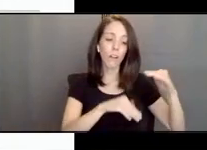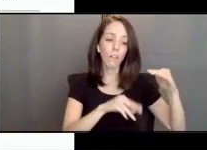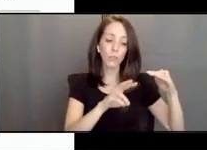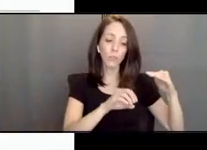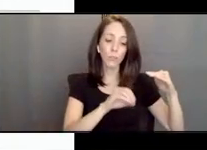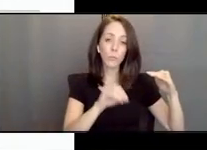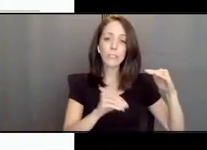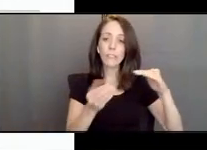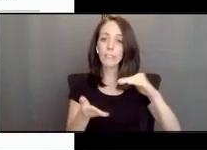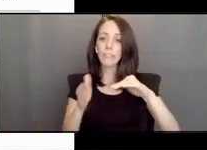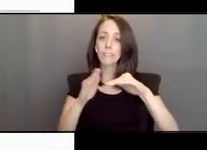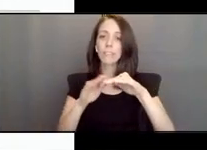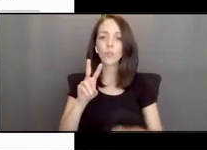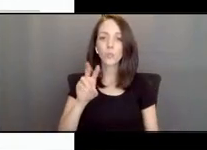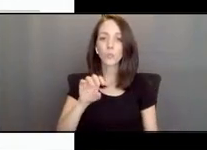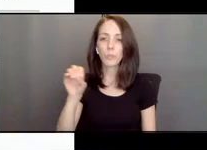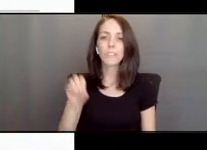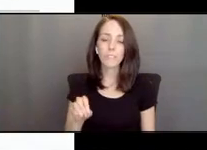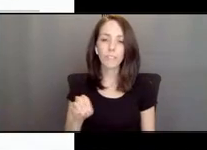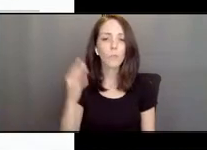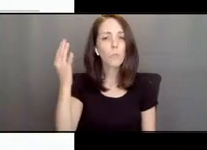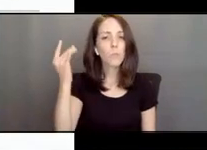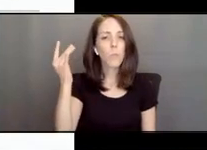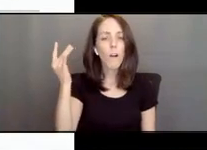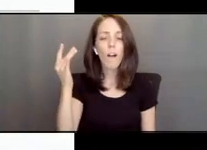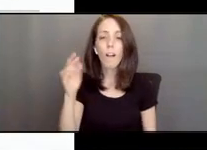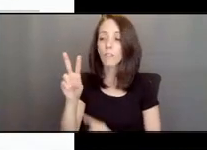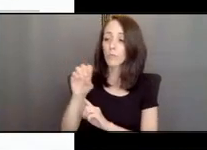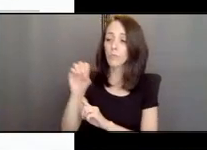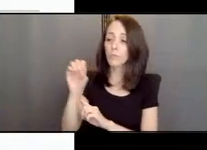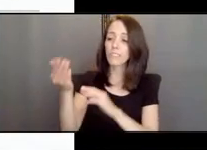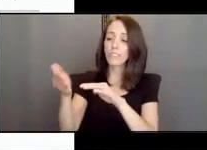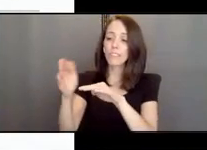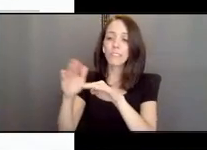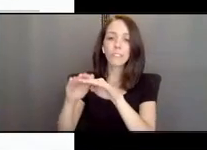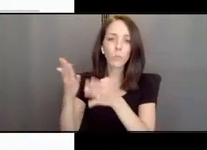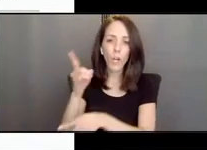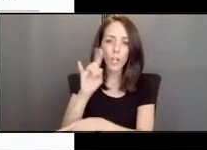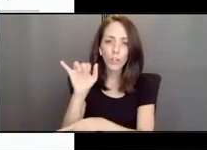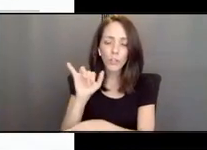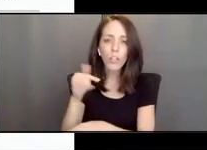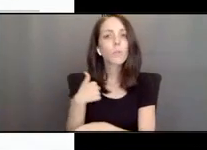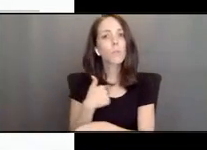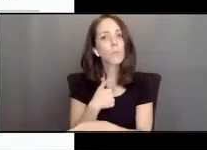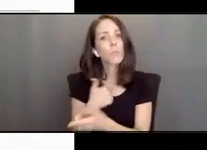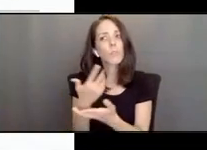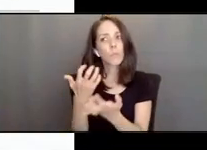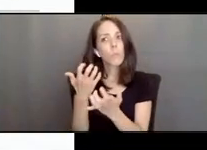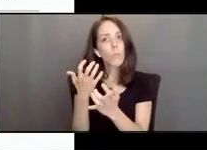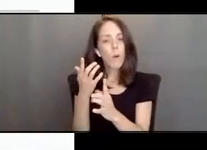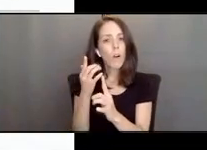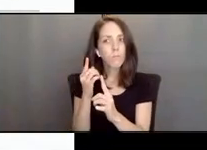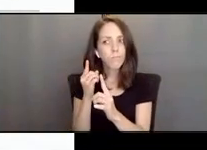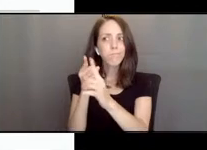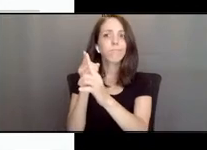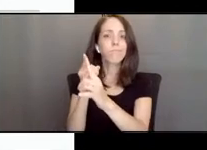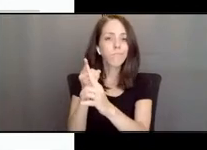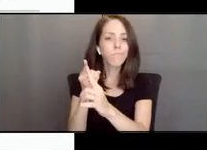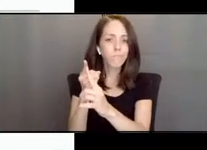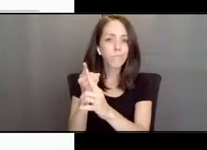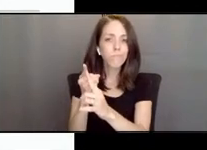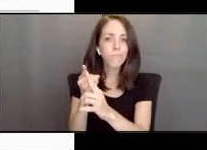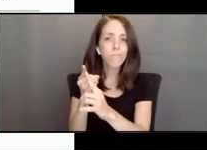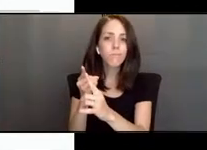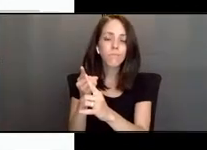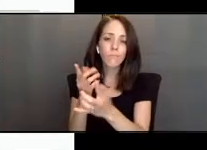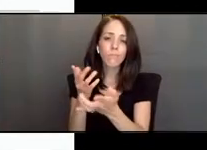top, because as we look at what a 2% increase is, we do have to, we want to hit that, you know, dollar amount, not cents on the